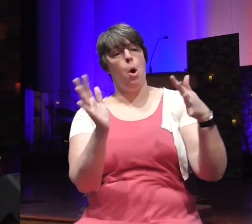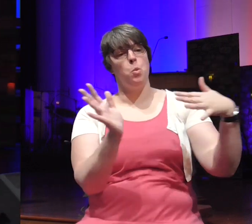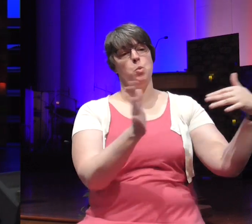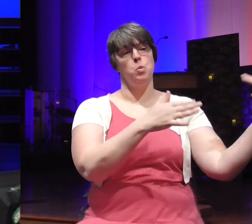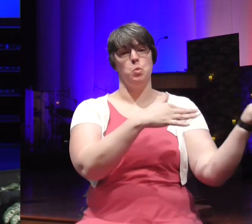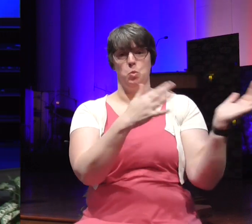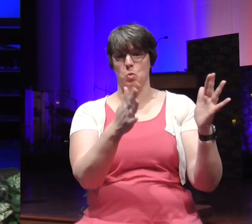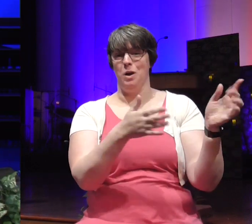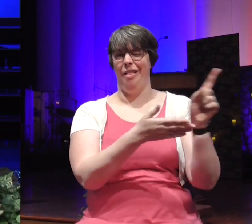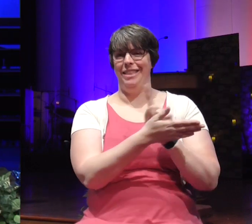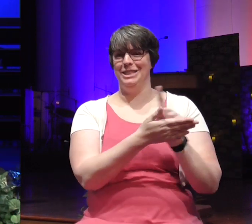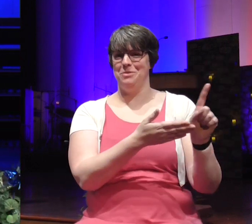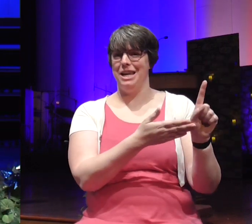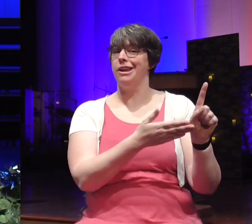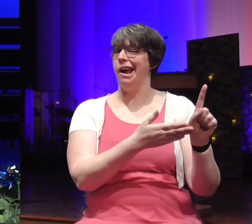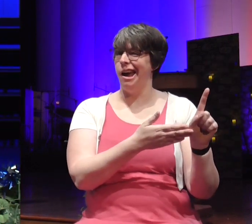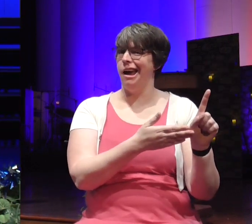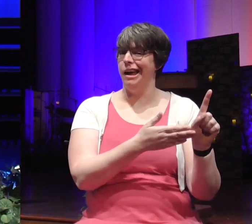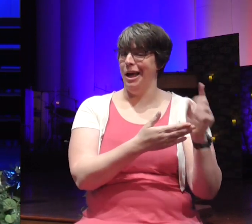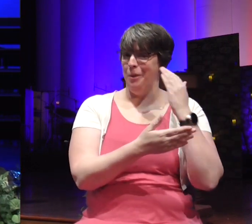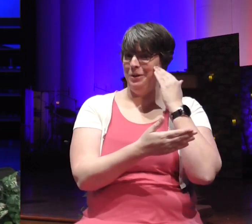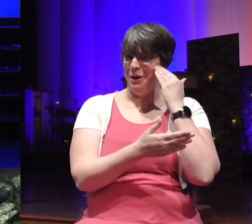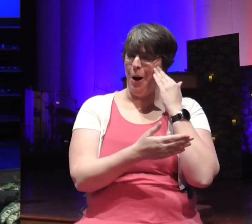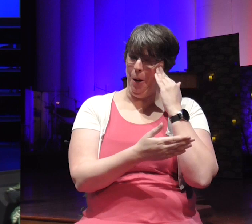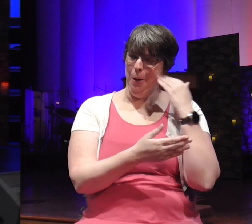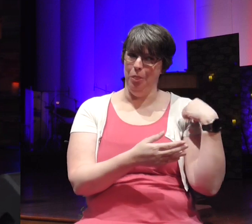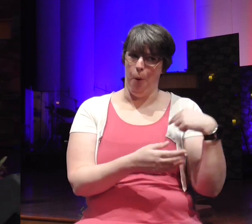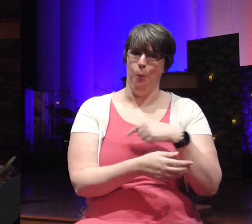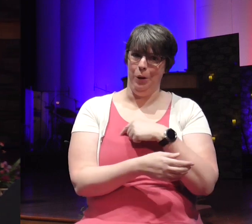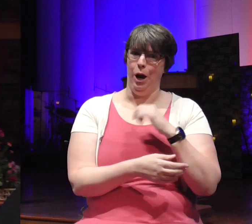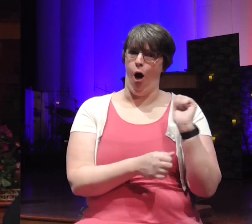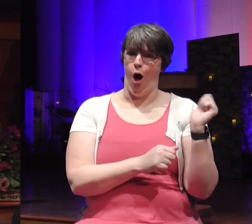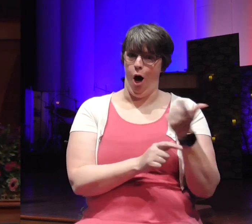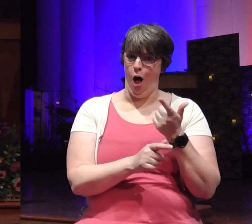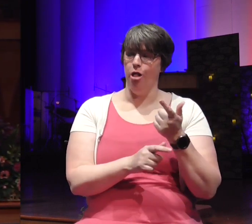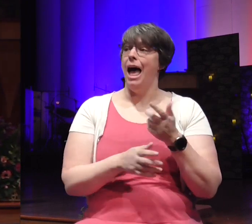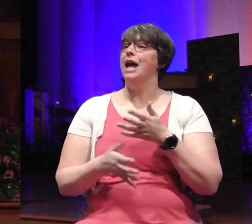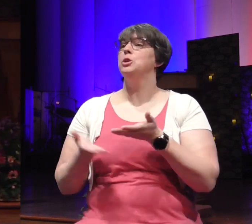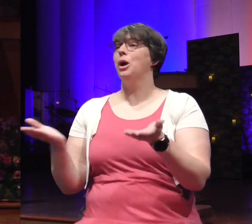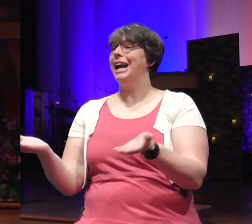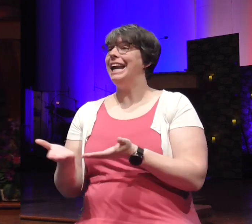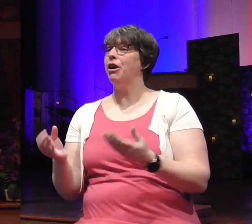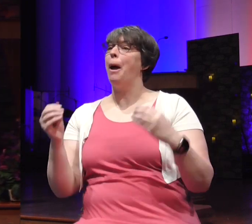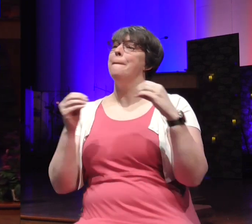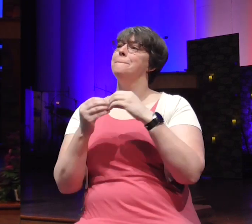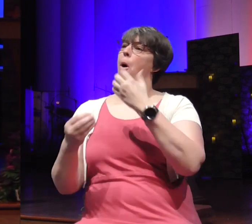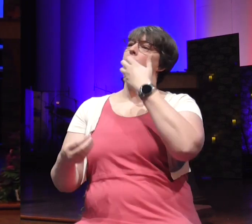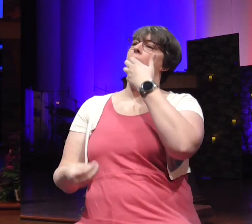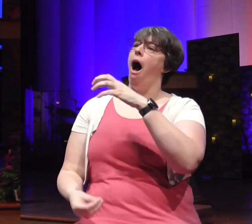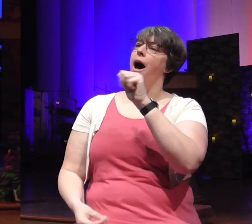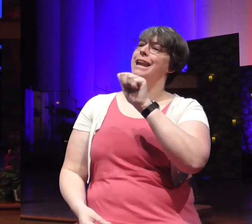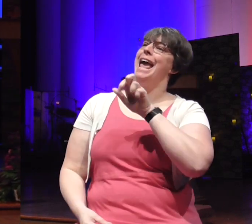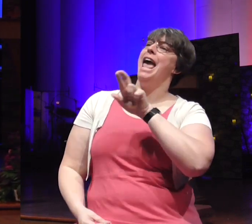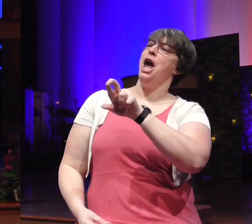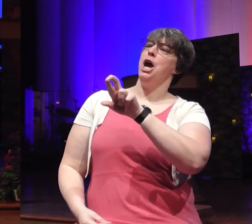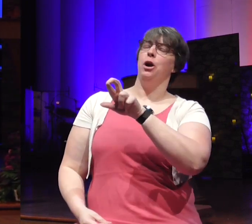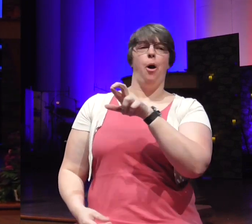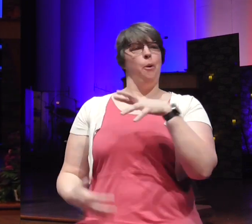as we all were, and here you are in the presence of more hot air, I just don't, it's